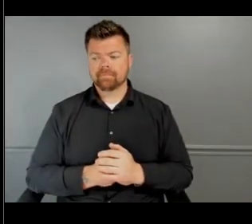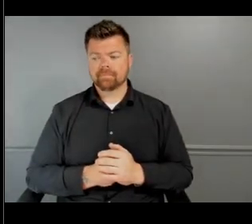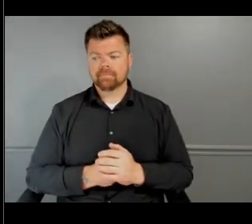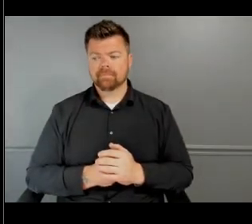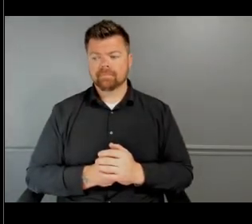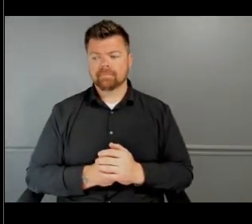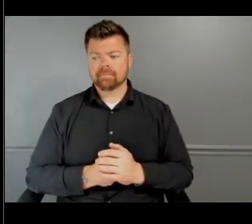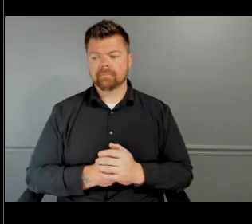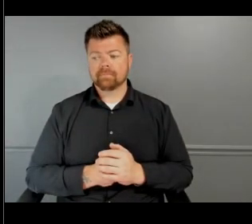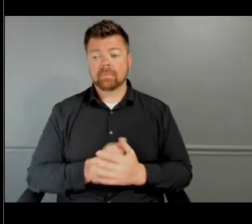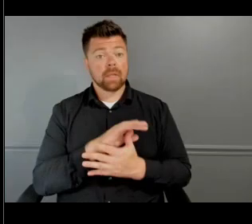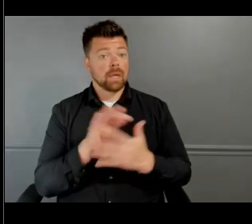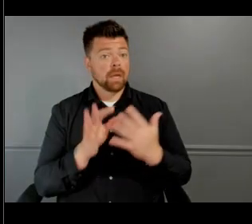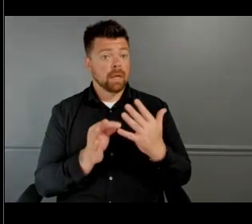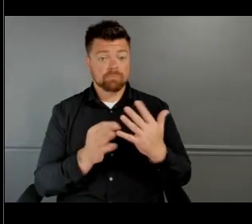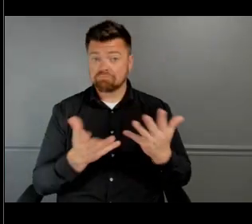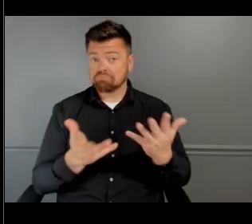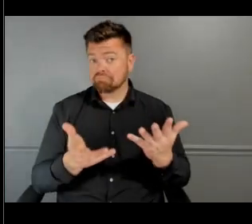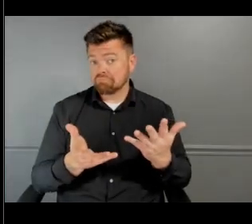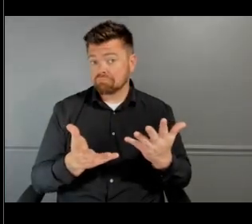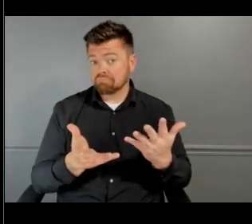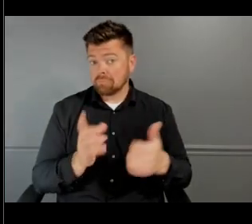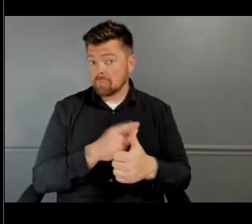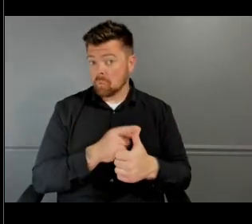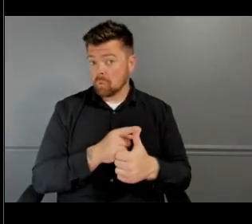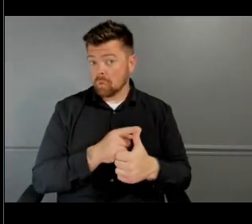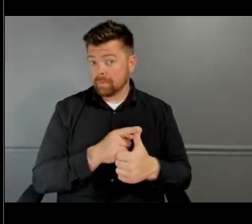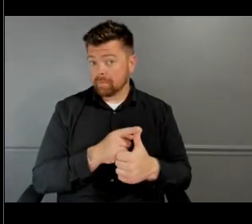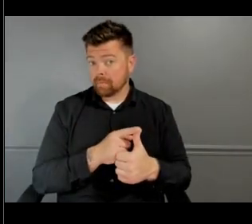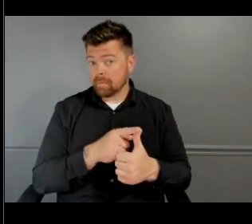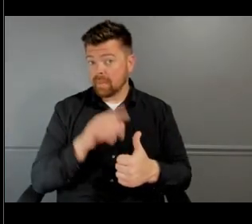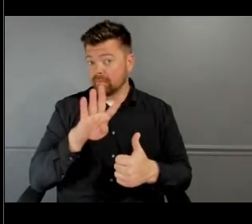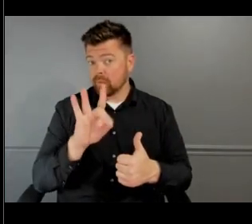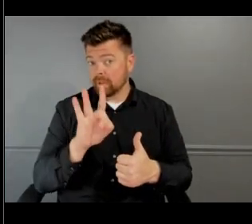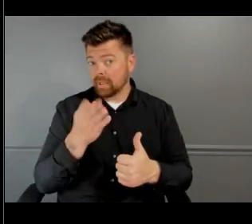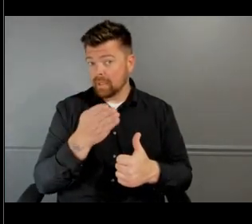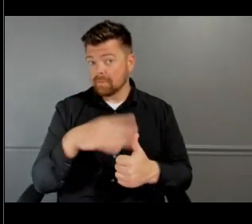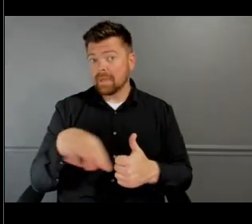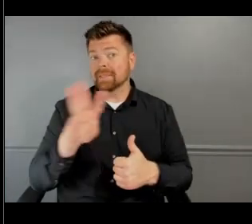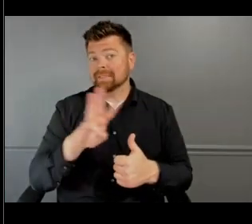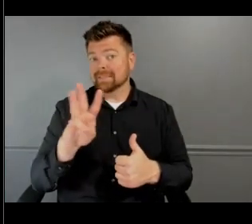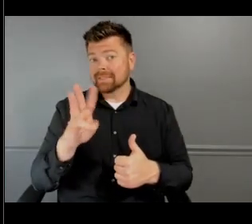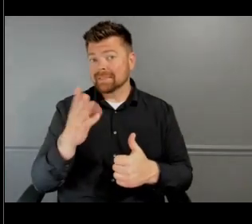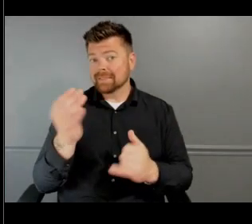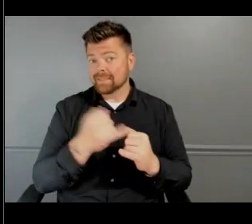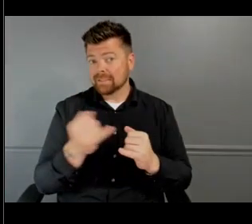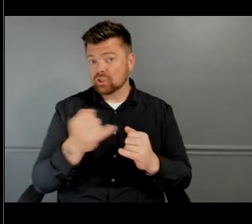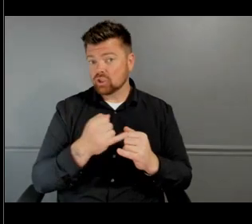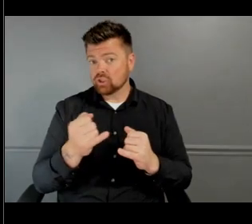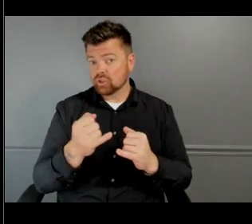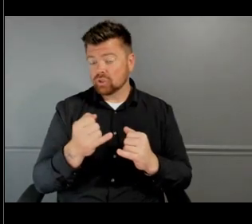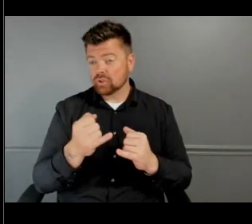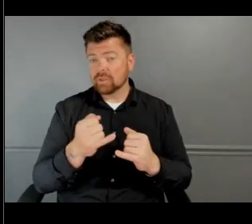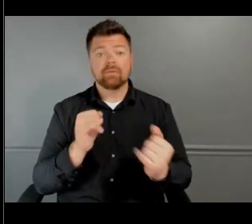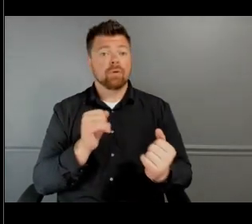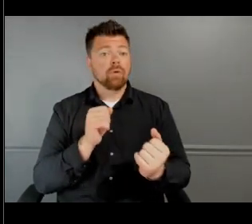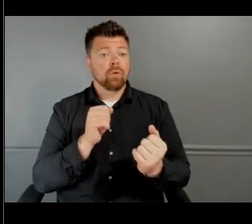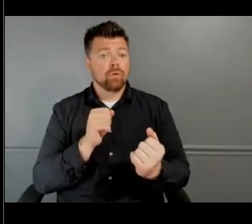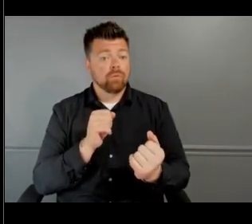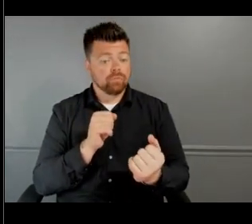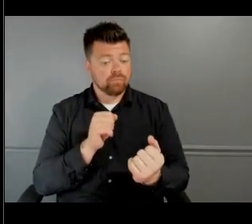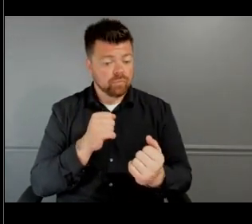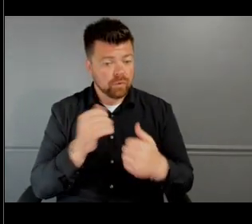Three options are: 1, a 48-inch by 66-inch for a forward and side